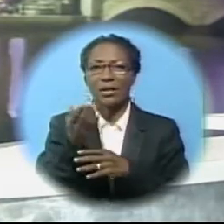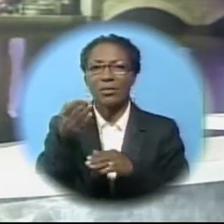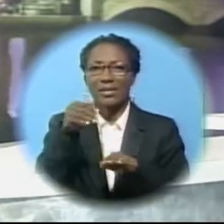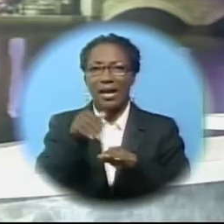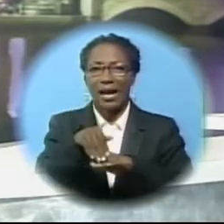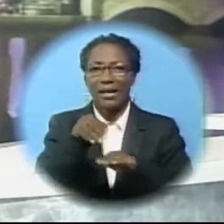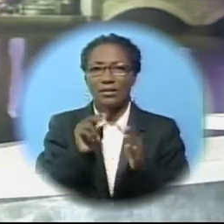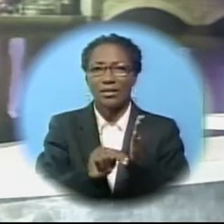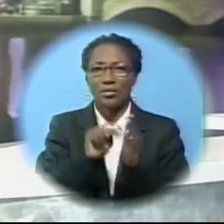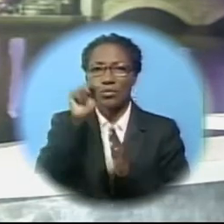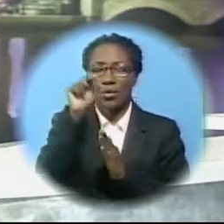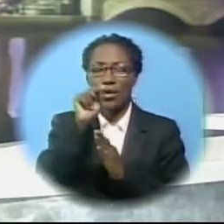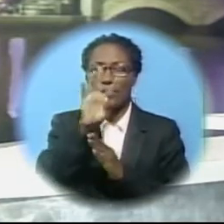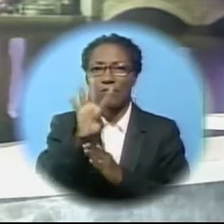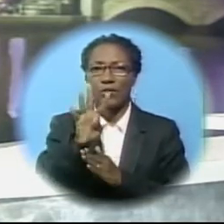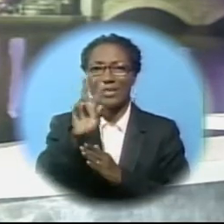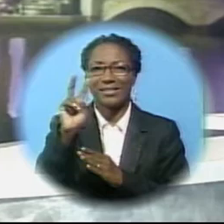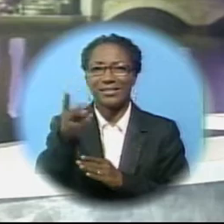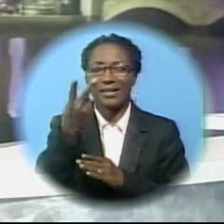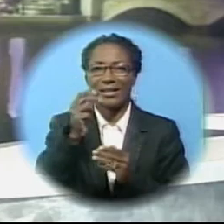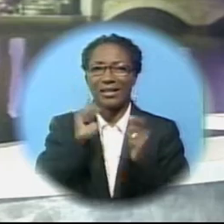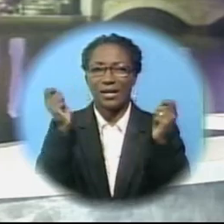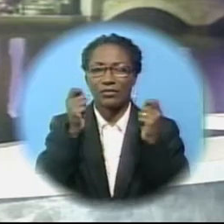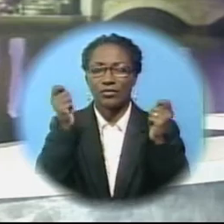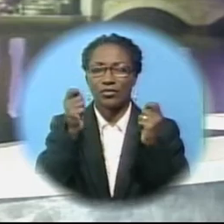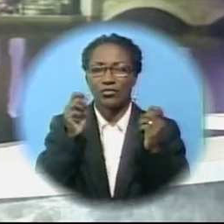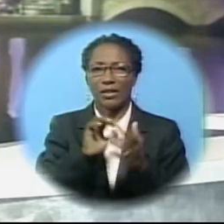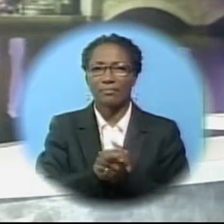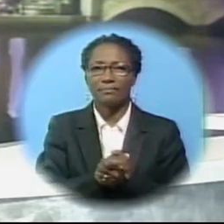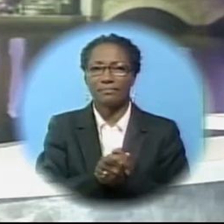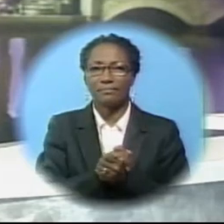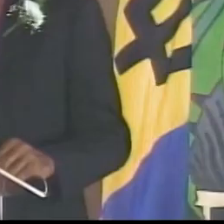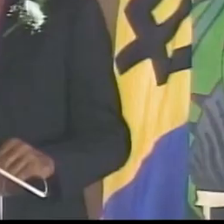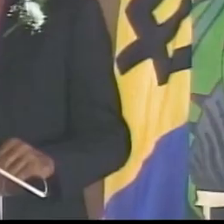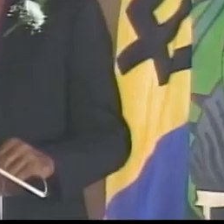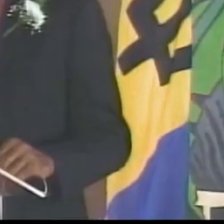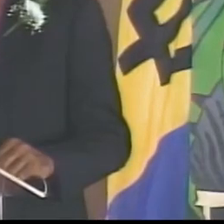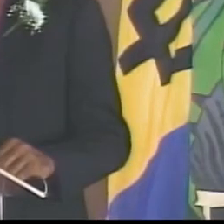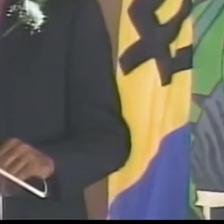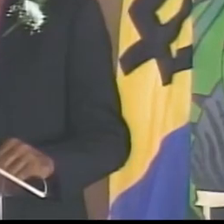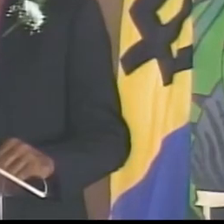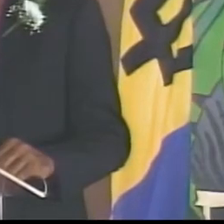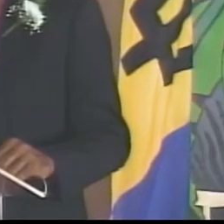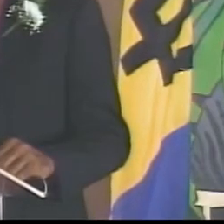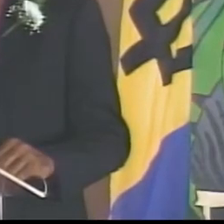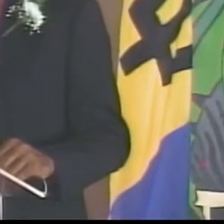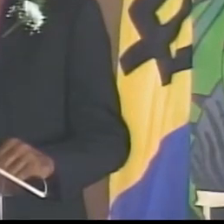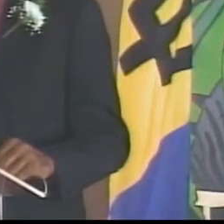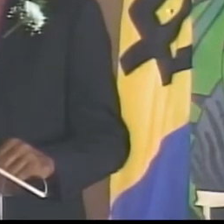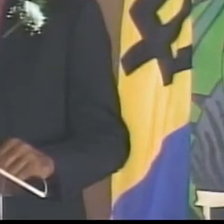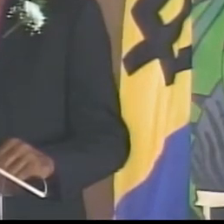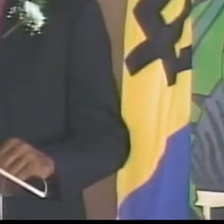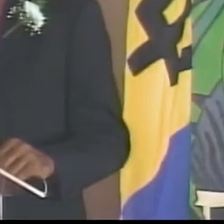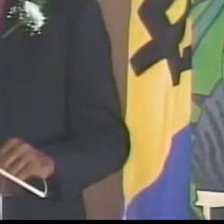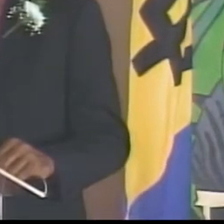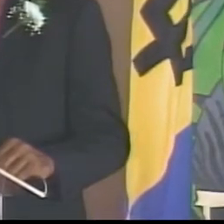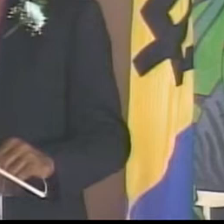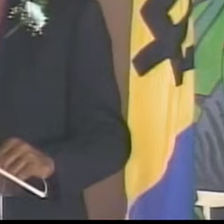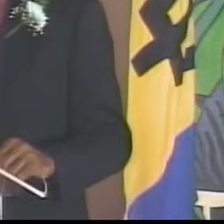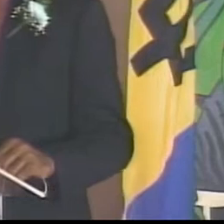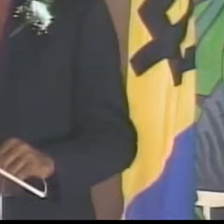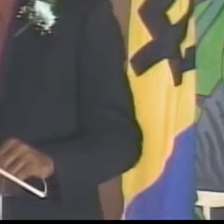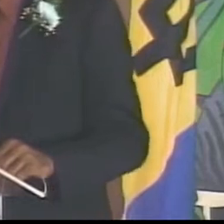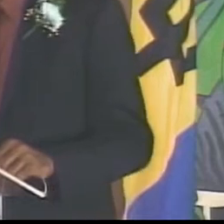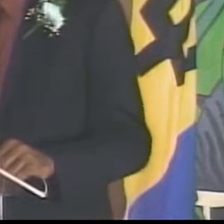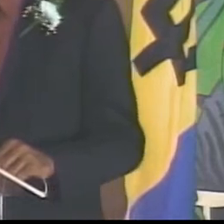charter celebrations over the weekend. I anticipate that in Barbados there will be a huge debate by the